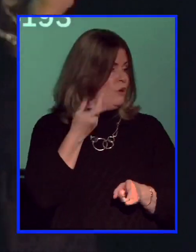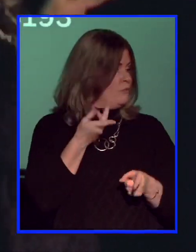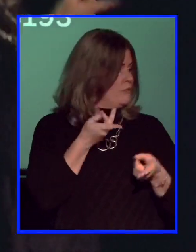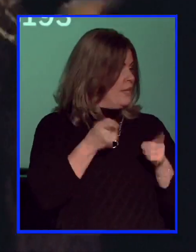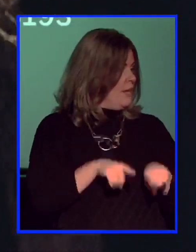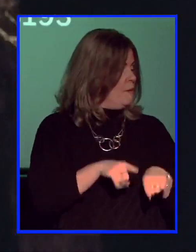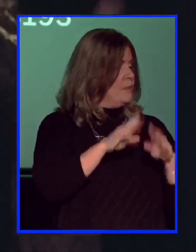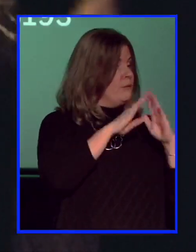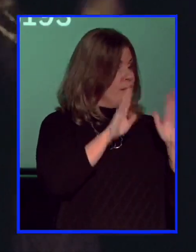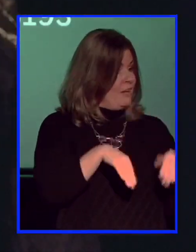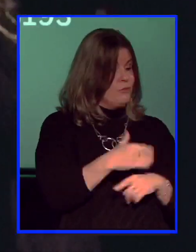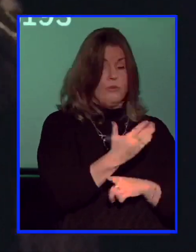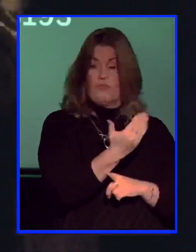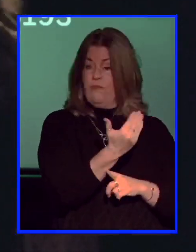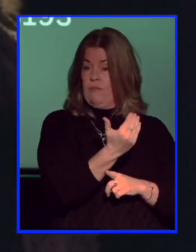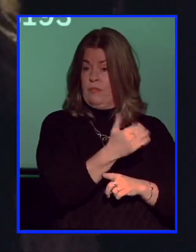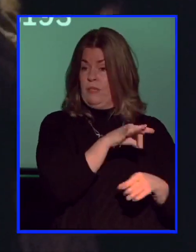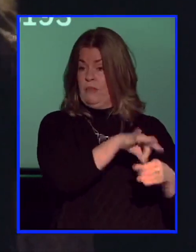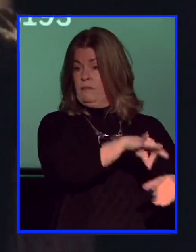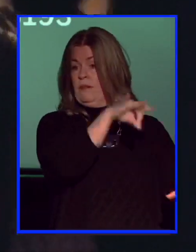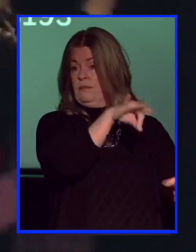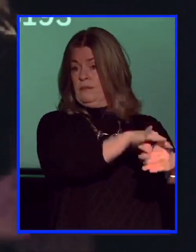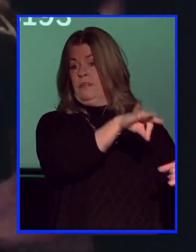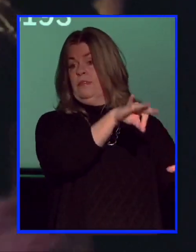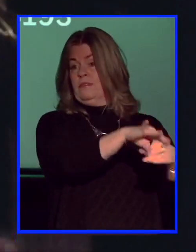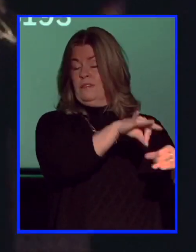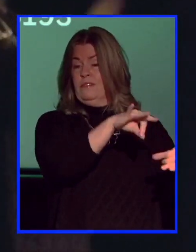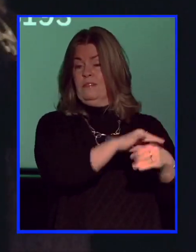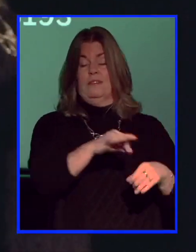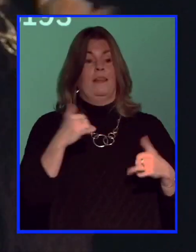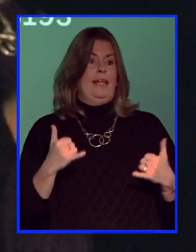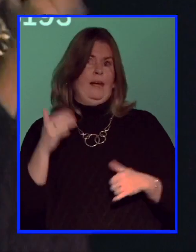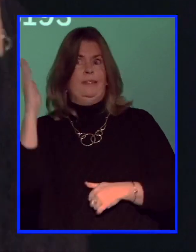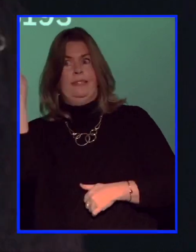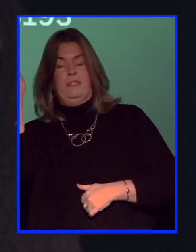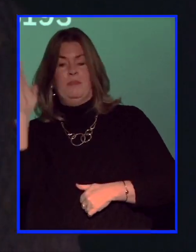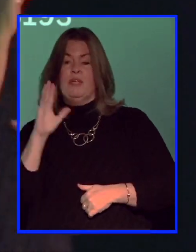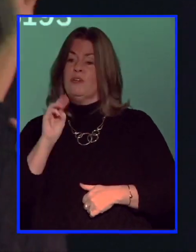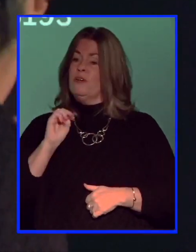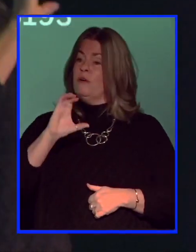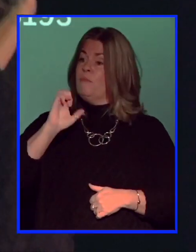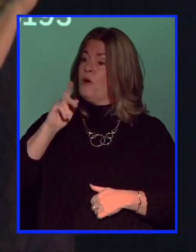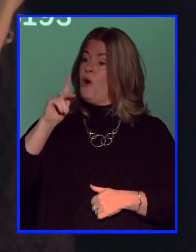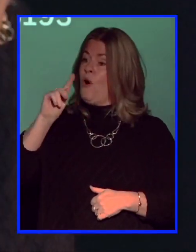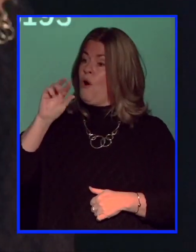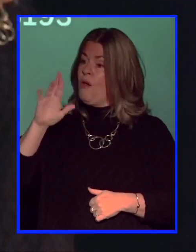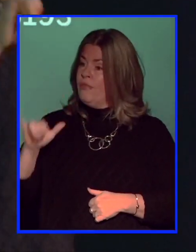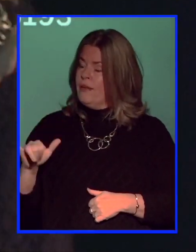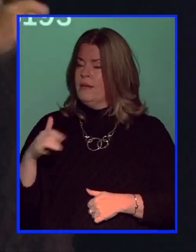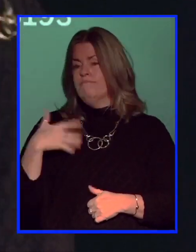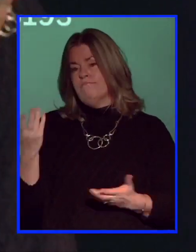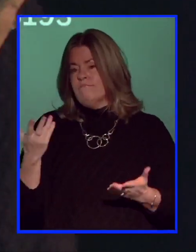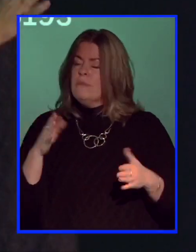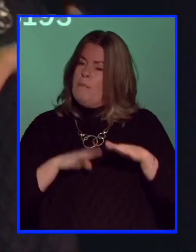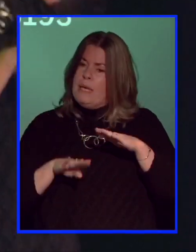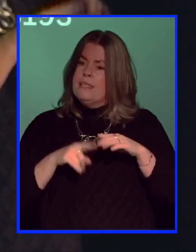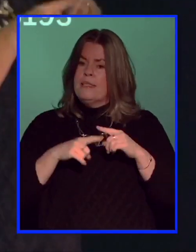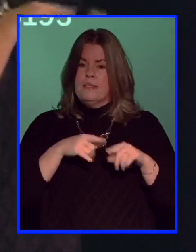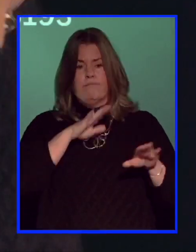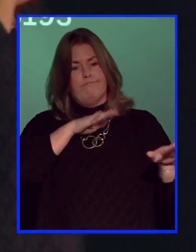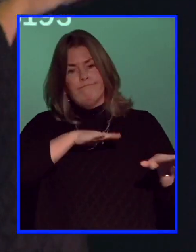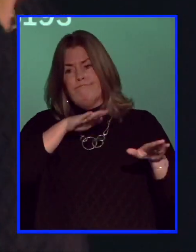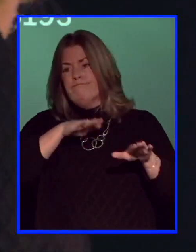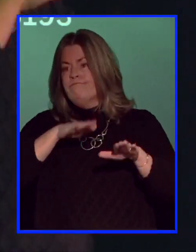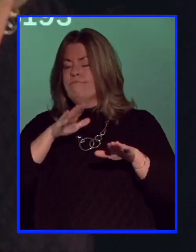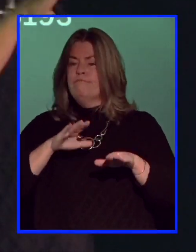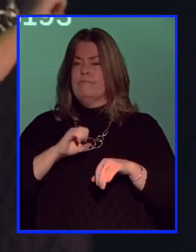those 15 votes, and the Speaker, now Speaker McCarthy, essentially having to capitulate to very far